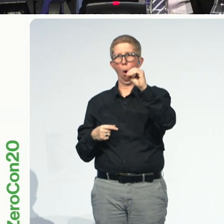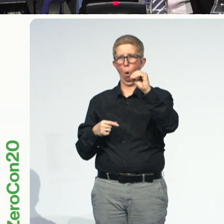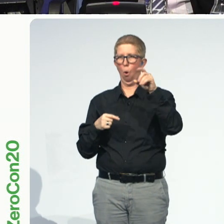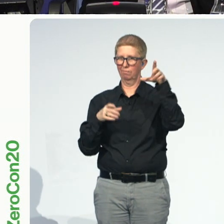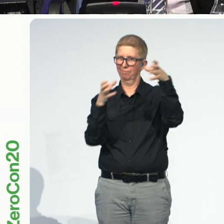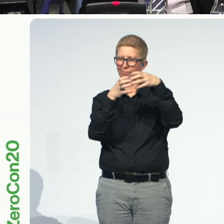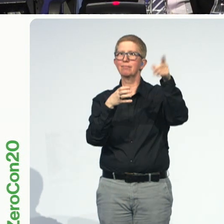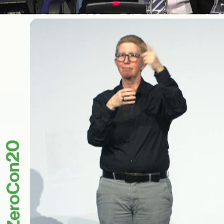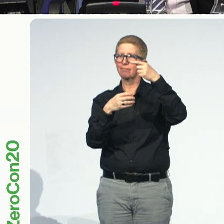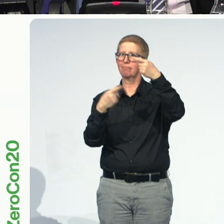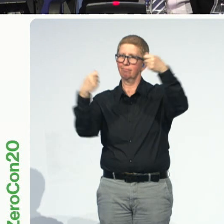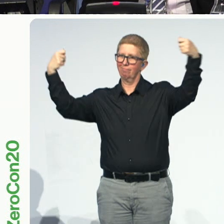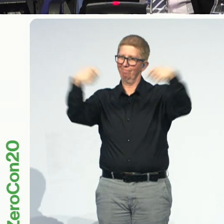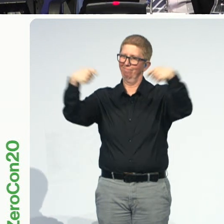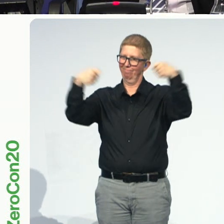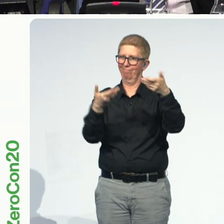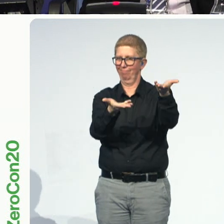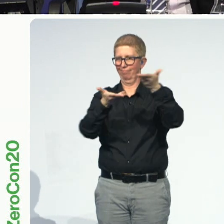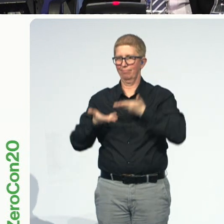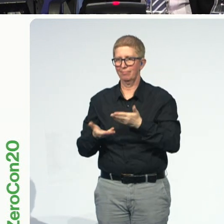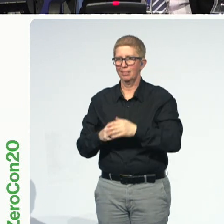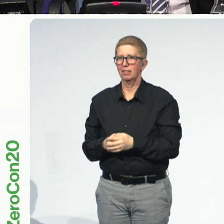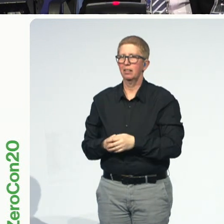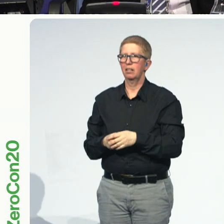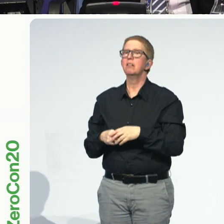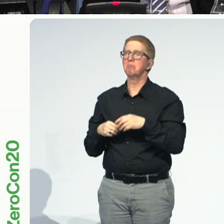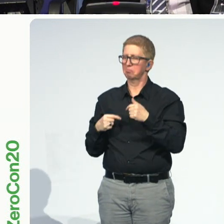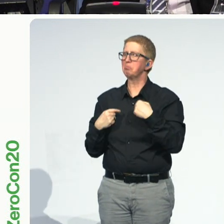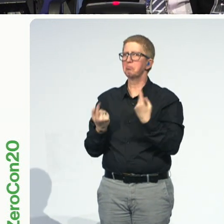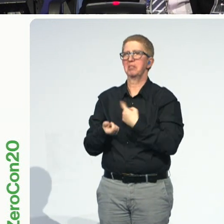So we understand that social change is not easy.